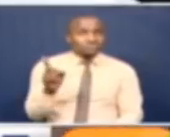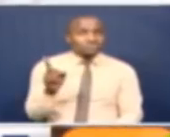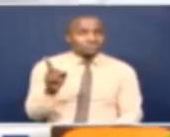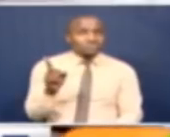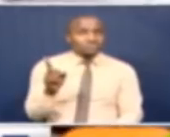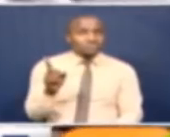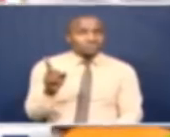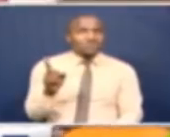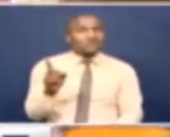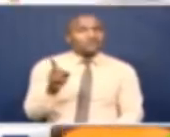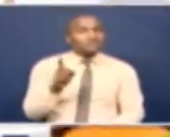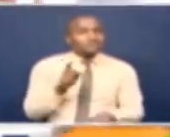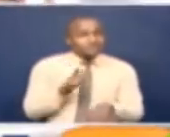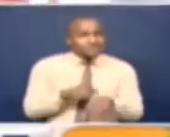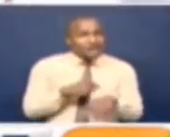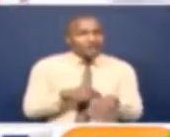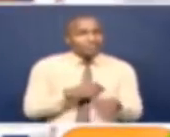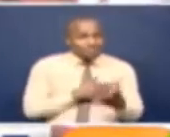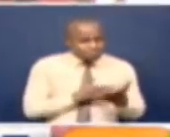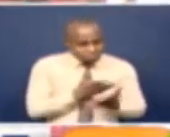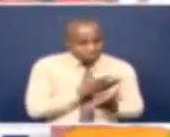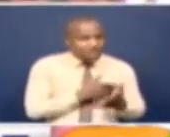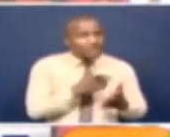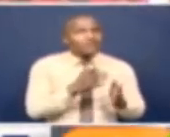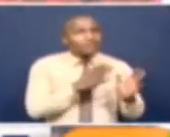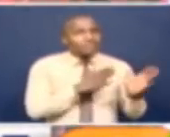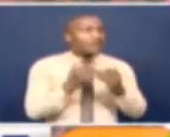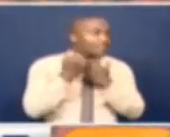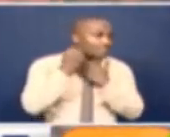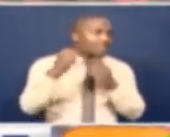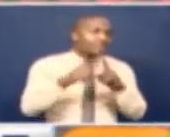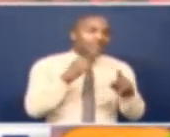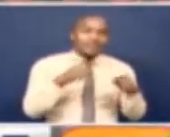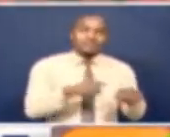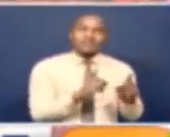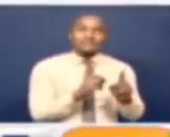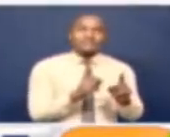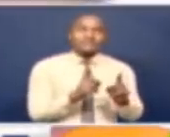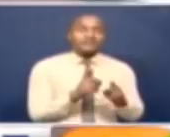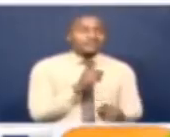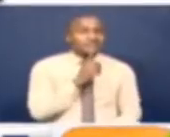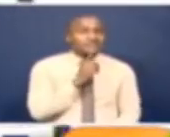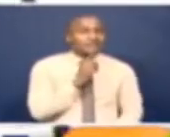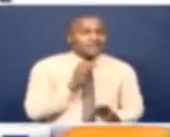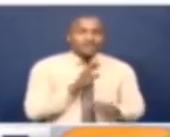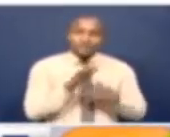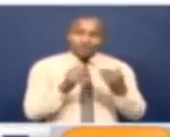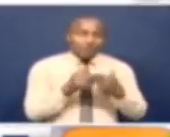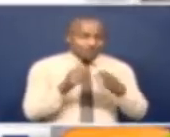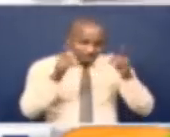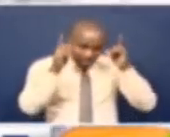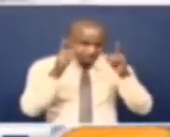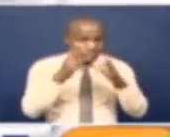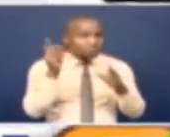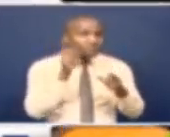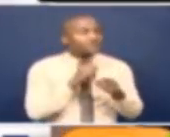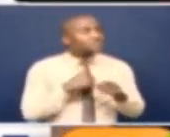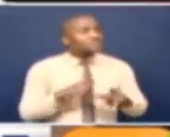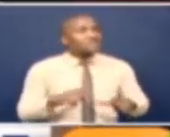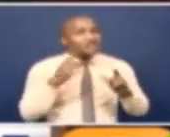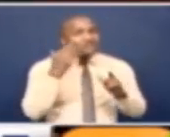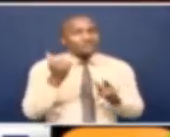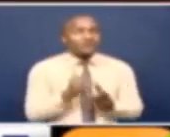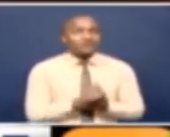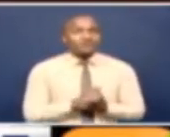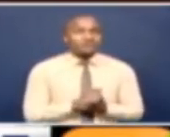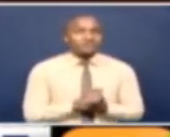most of my time pleading with him not to commit suicide. Because he said, if all my cows are gone, then why should I live? Okay, what's